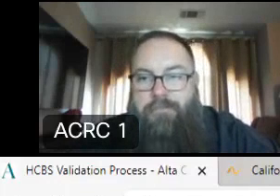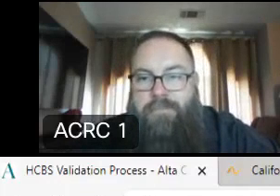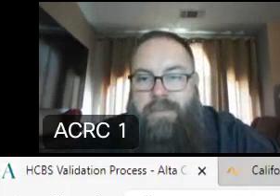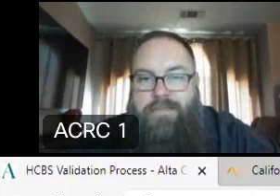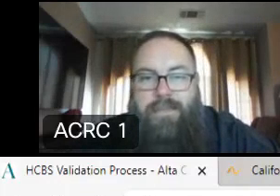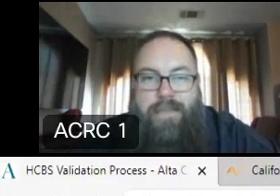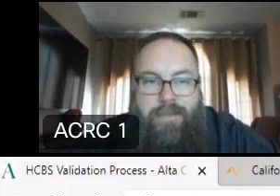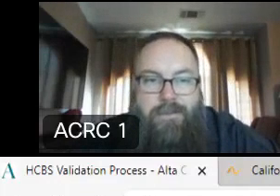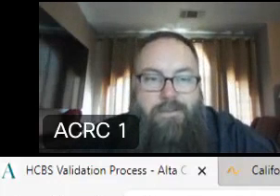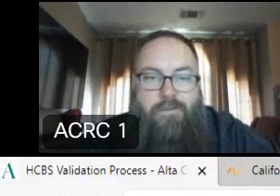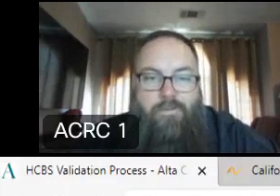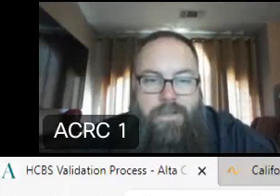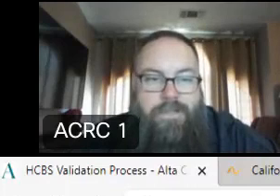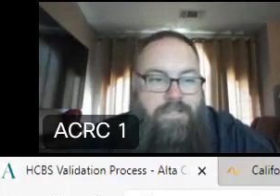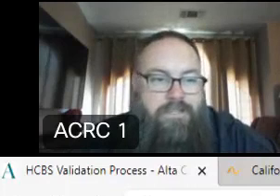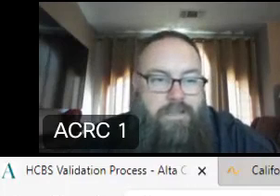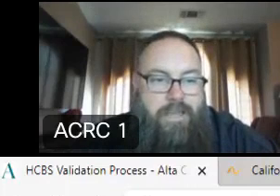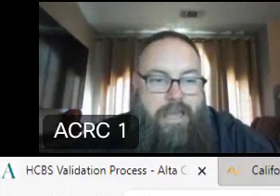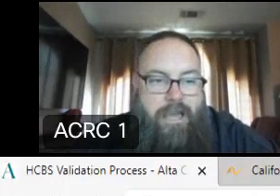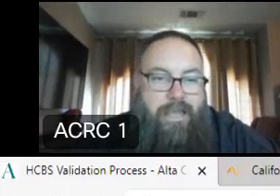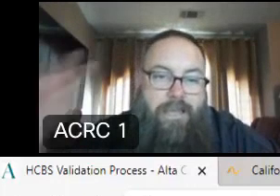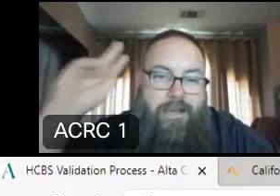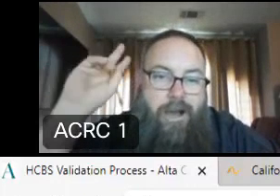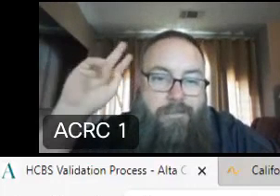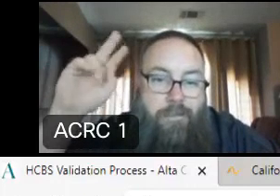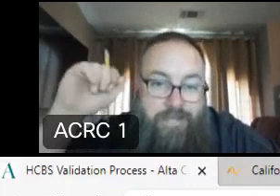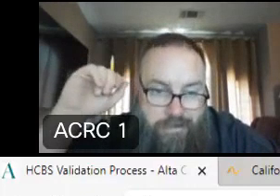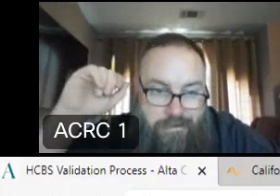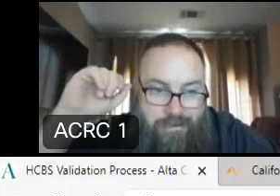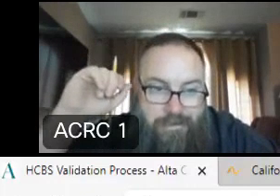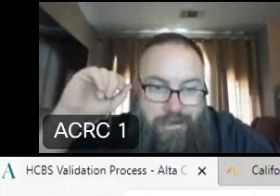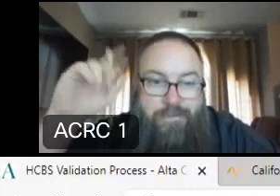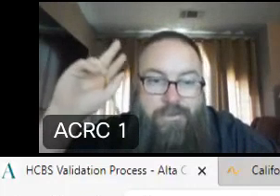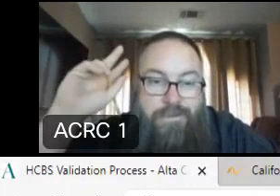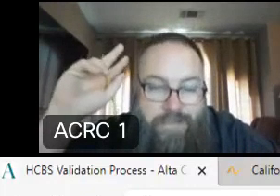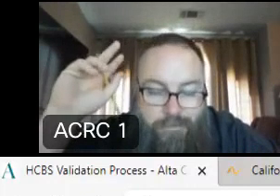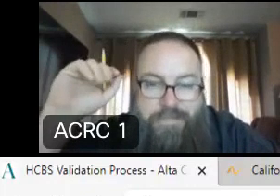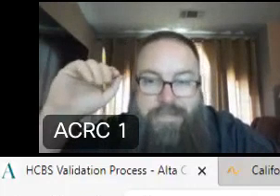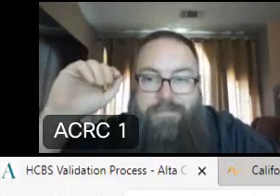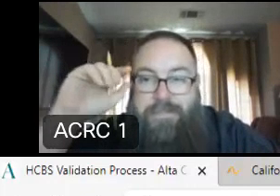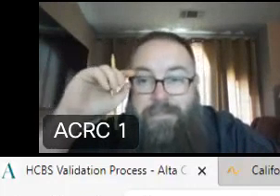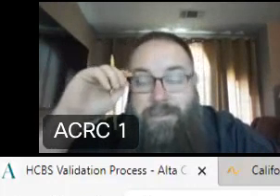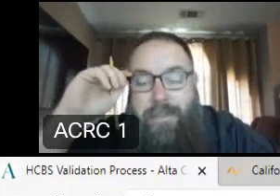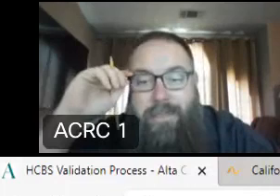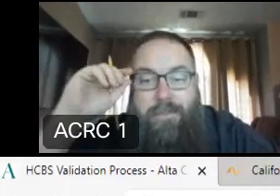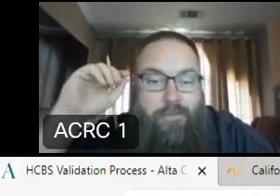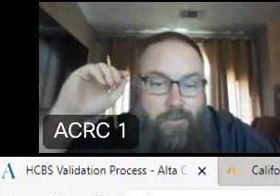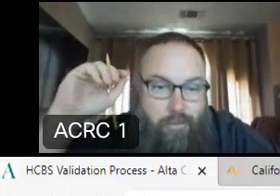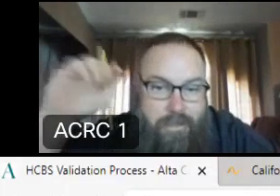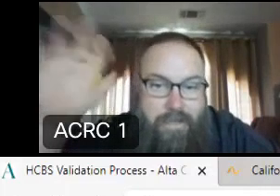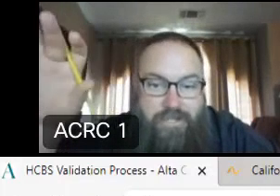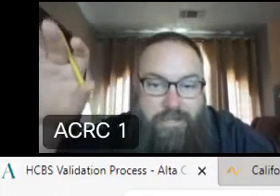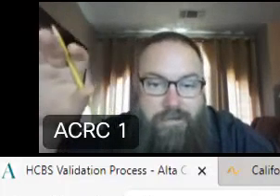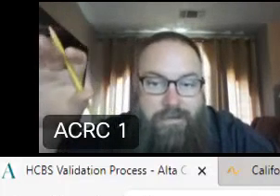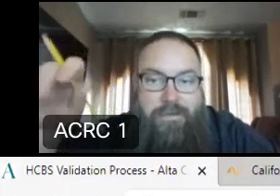because again, we're really just looking at a confirmation of your self-assessment, and then for